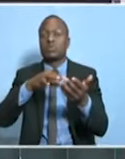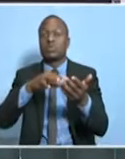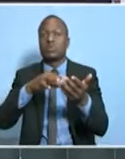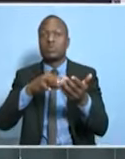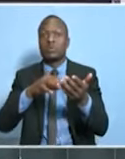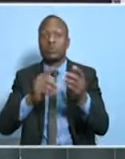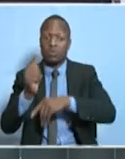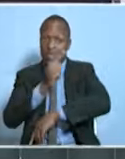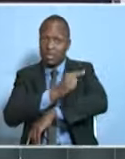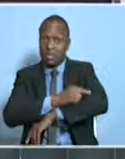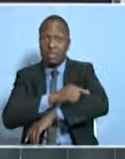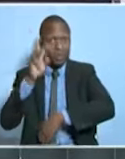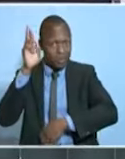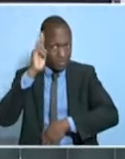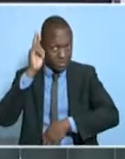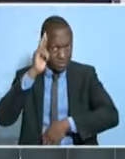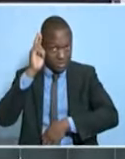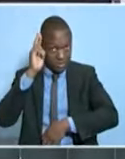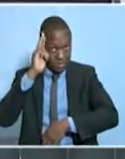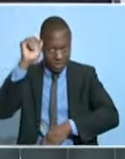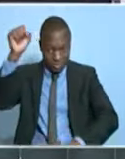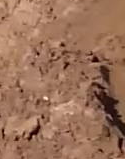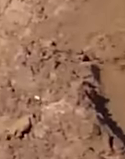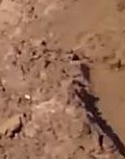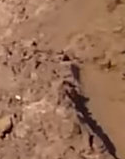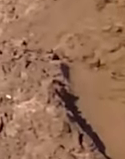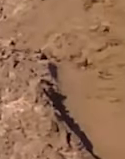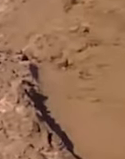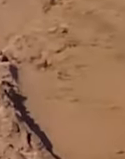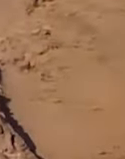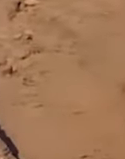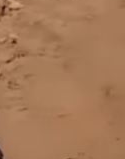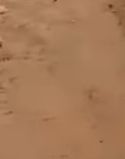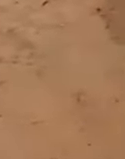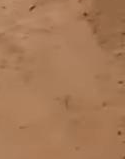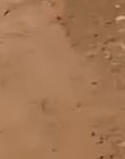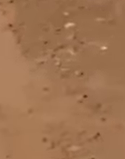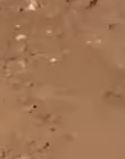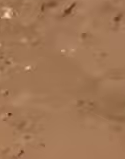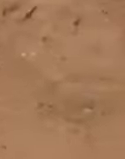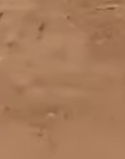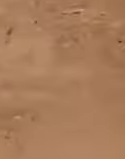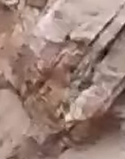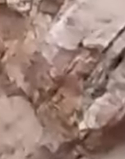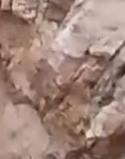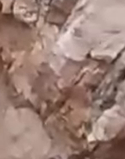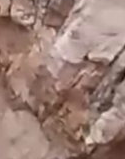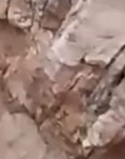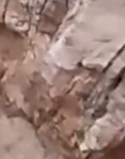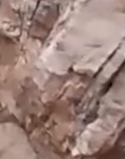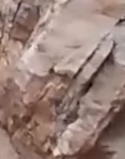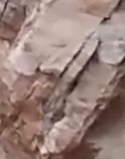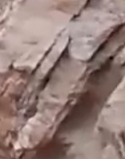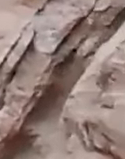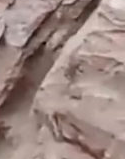we are remembering Michael Sata. And Mrs. Nalumango has disclosed that government is